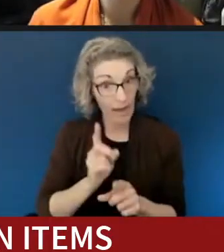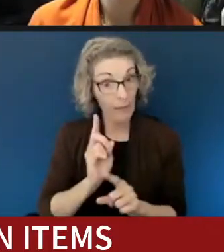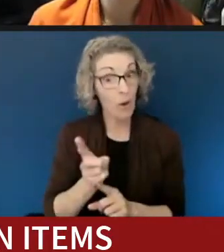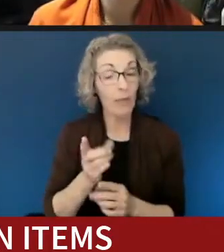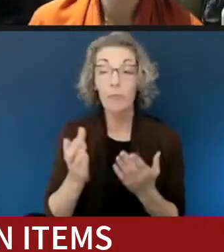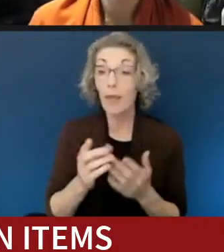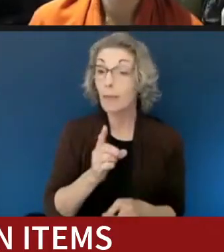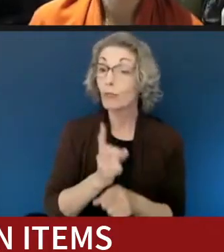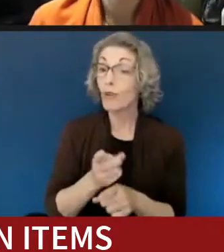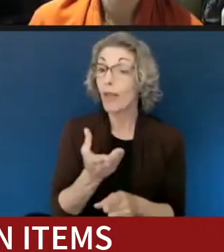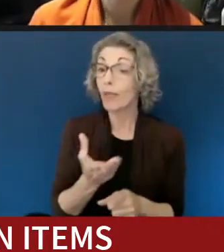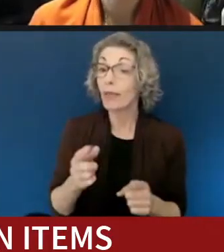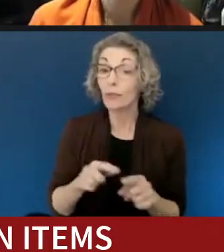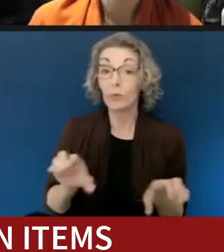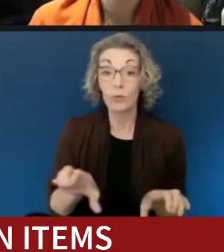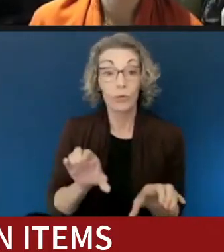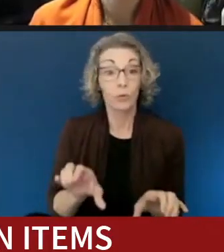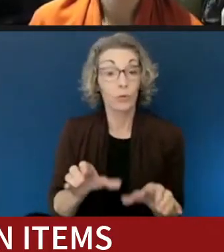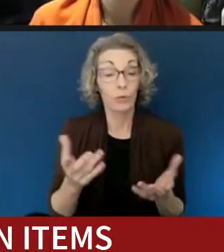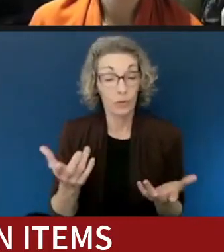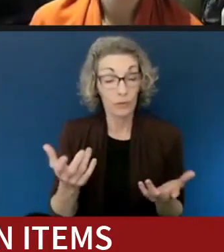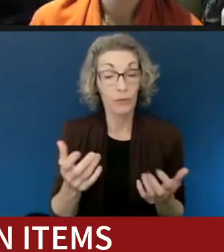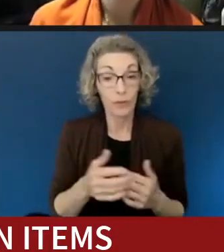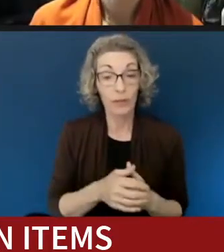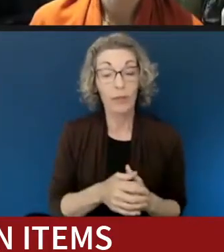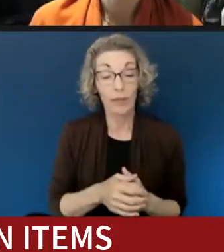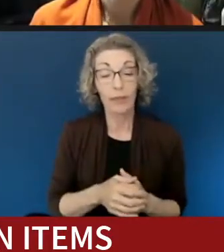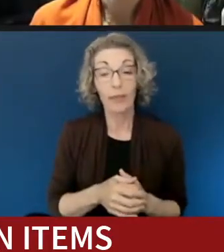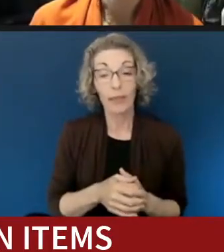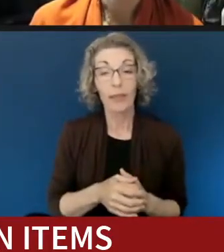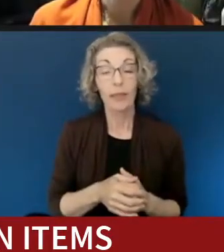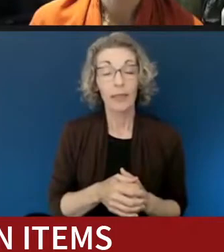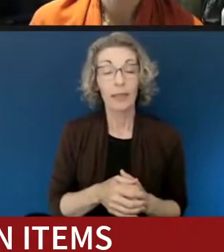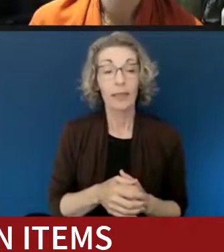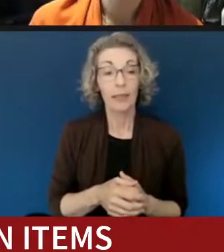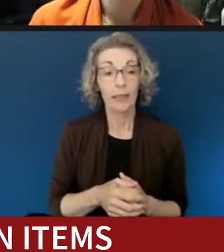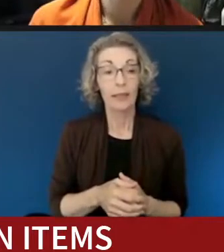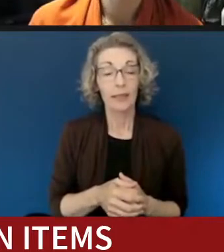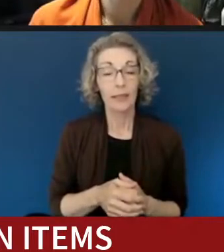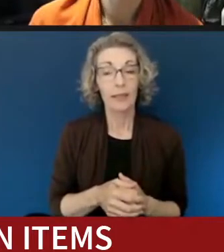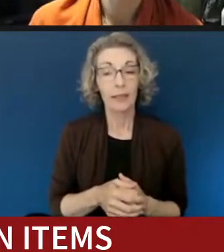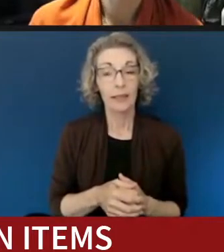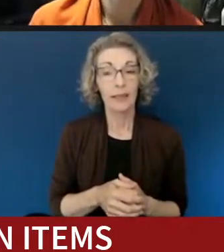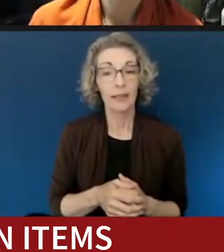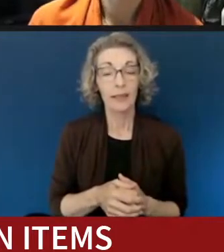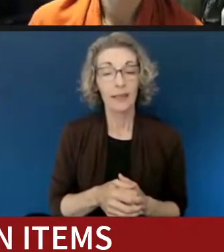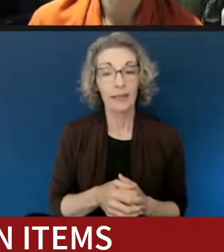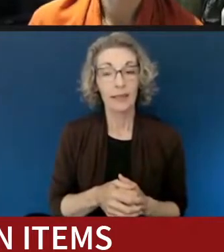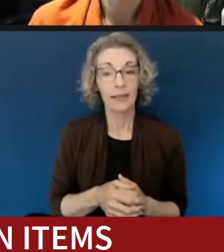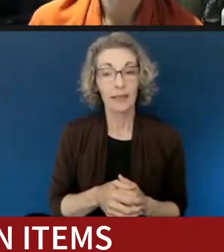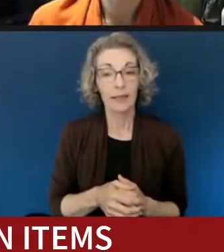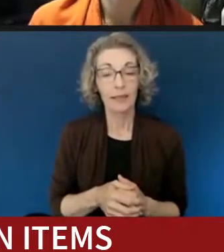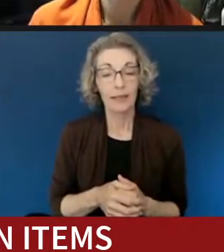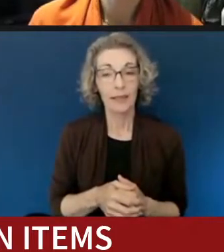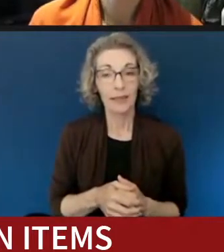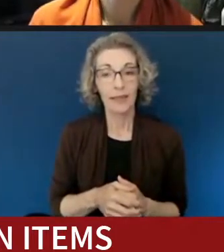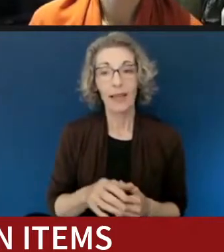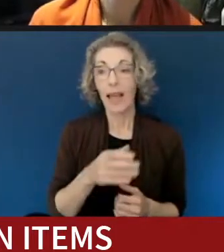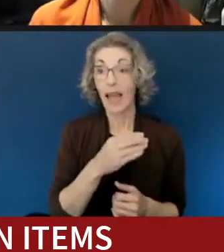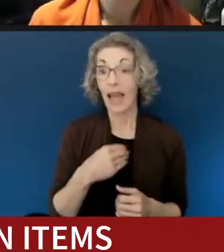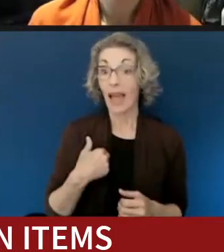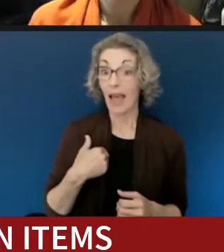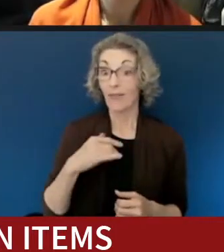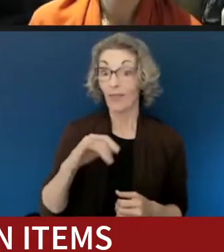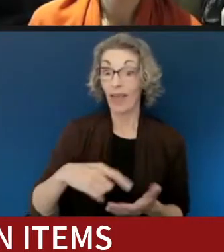do. And having the discussion on disclosure